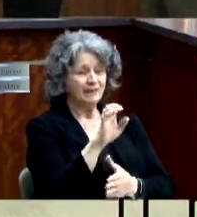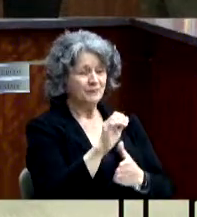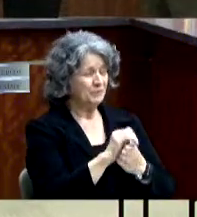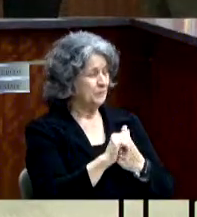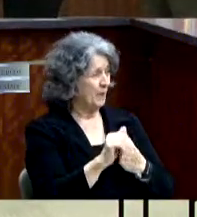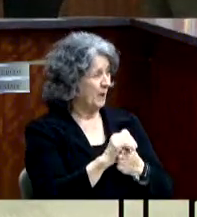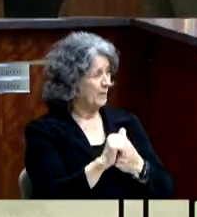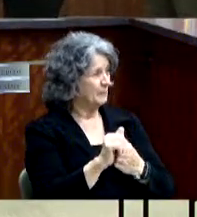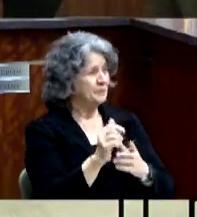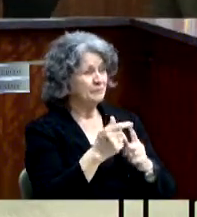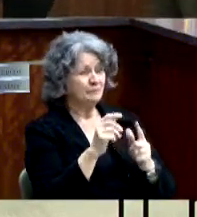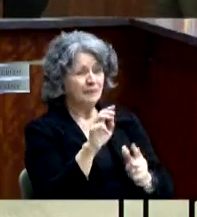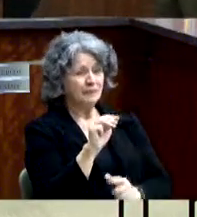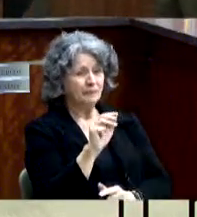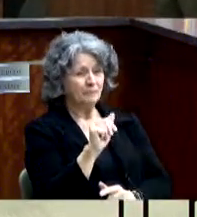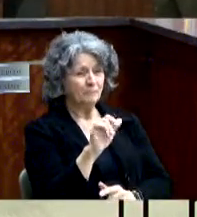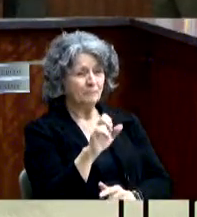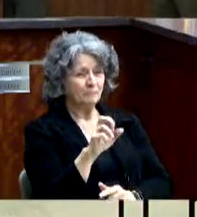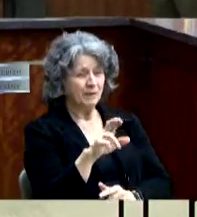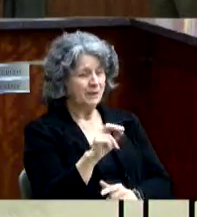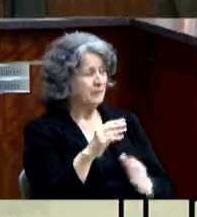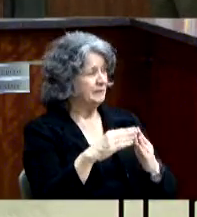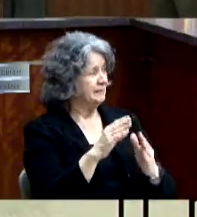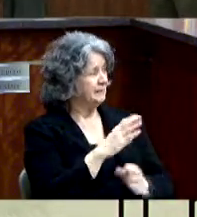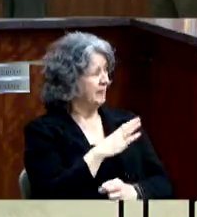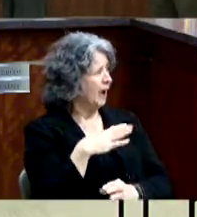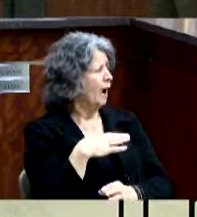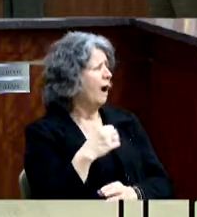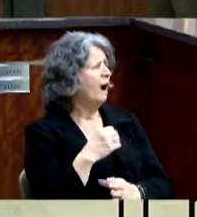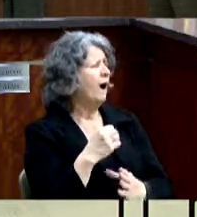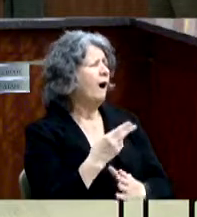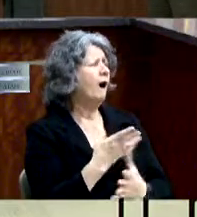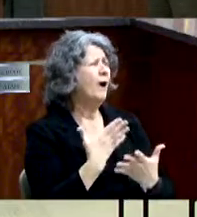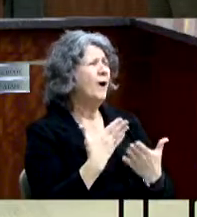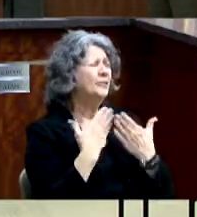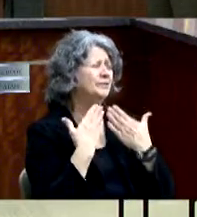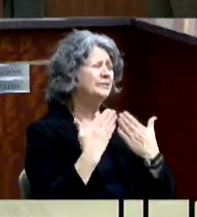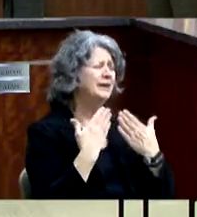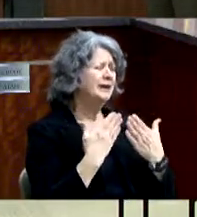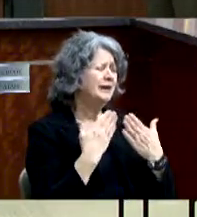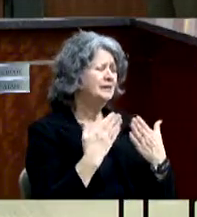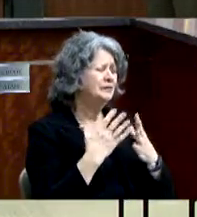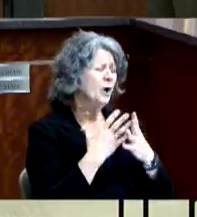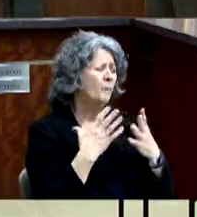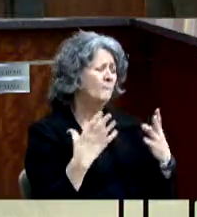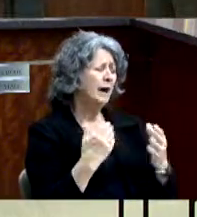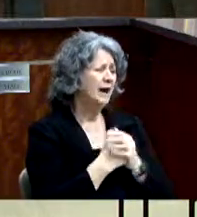$500 from the mayor and city council. Mayor? You're welcome.